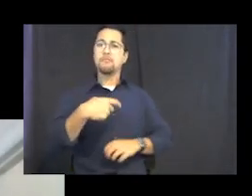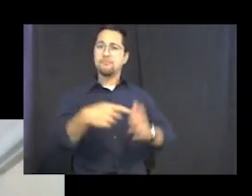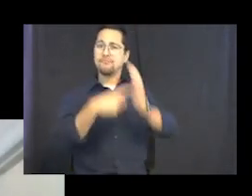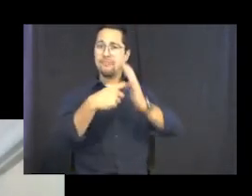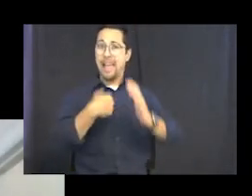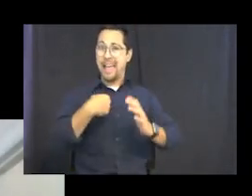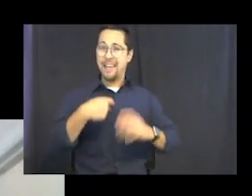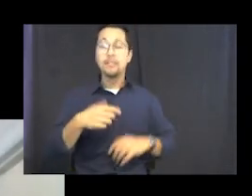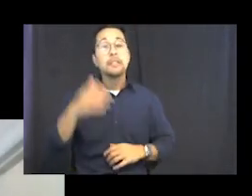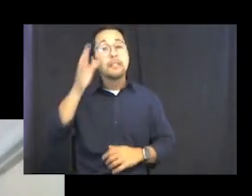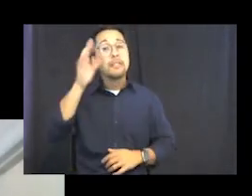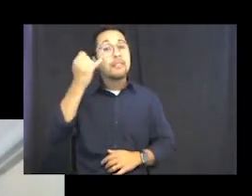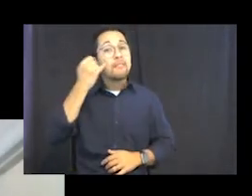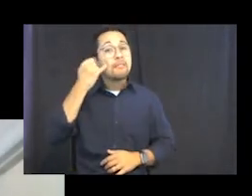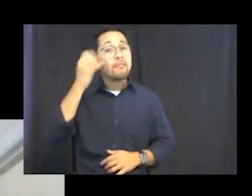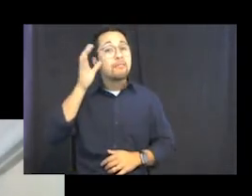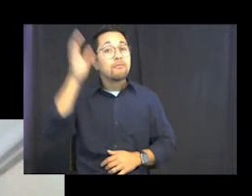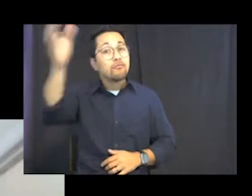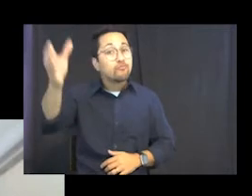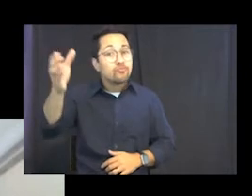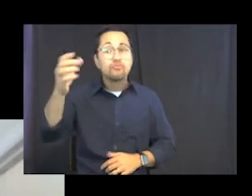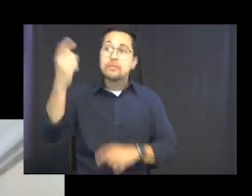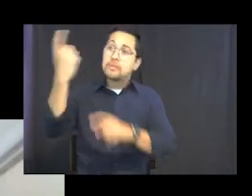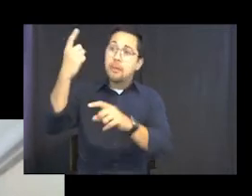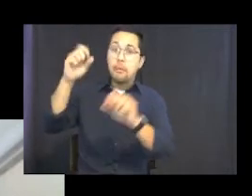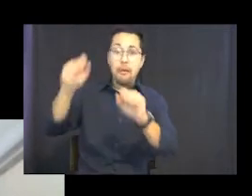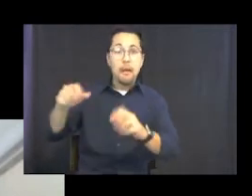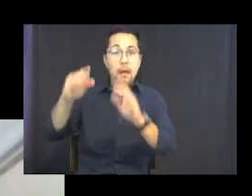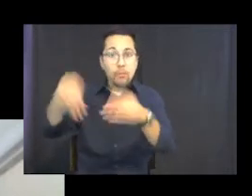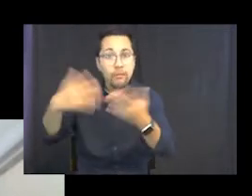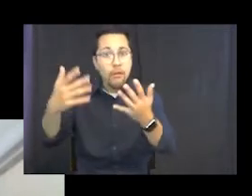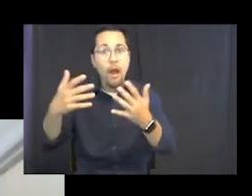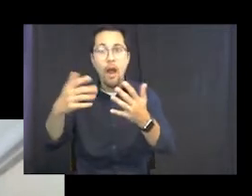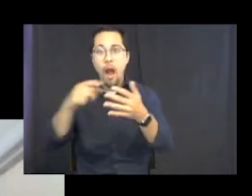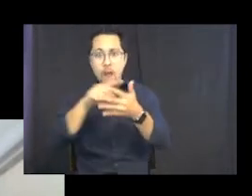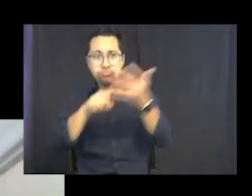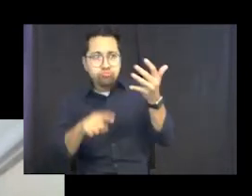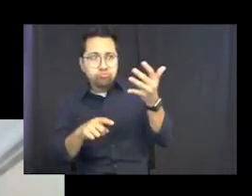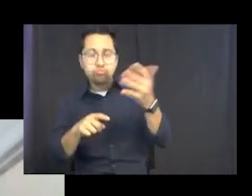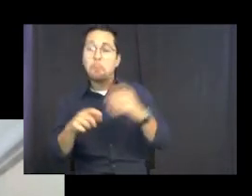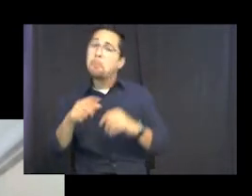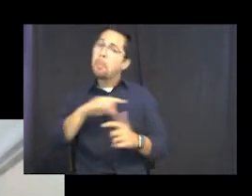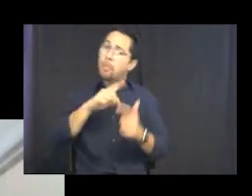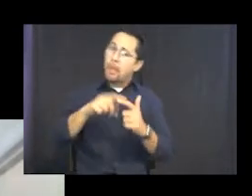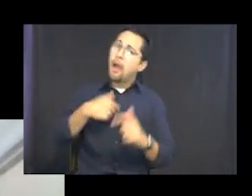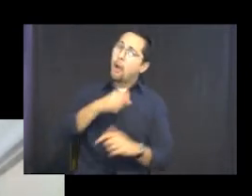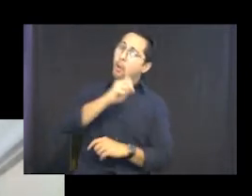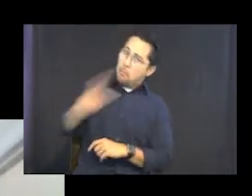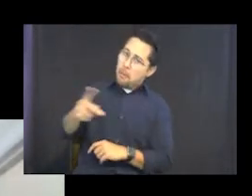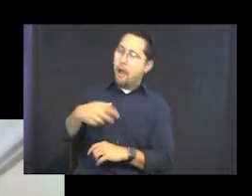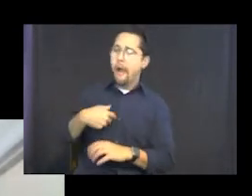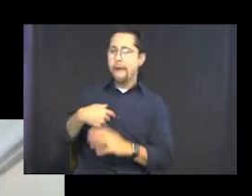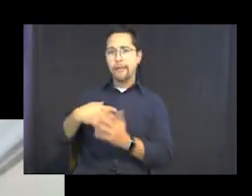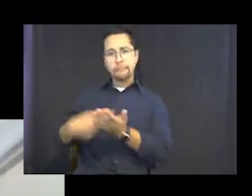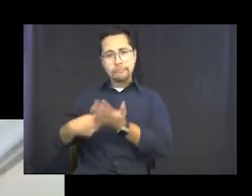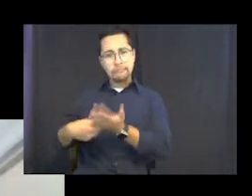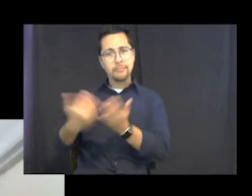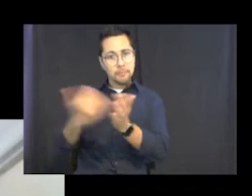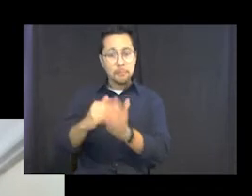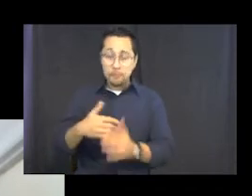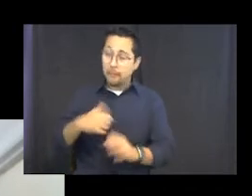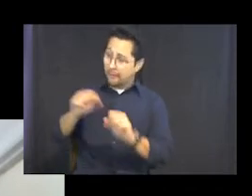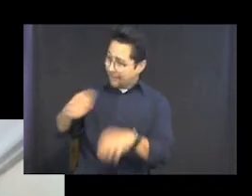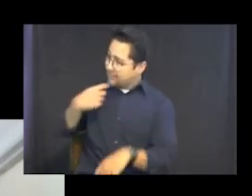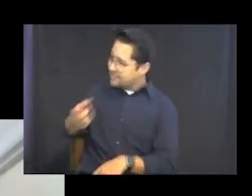at some point in the future somebody is able to provide what I need, then I can go back and reevaluate. But no is